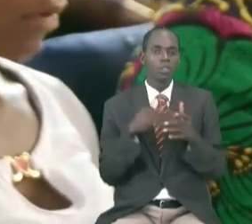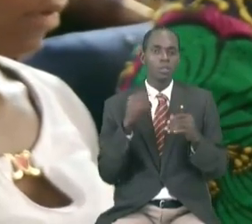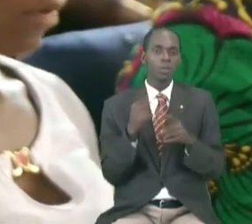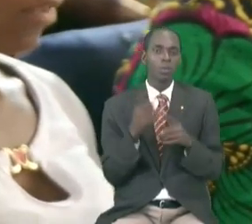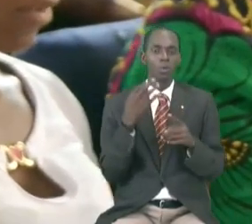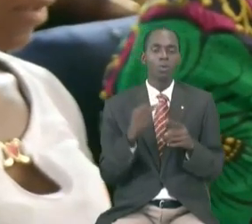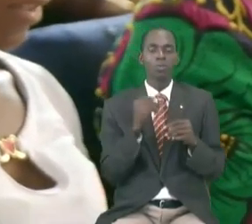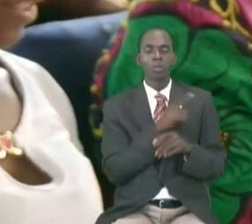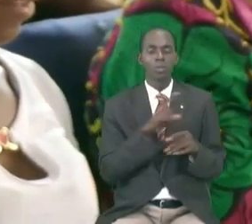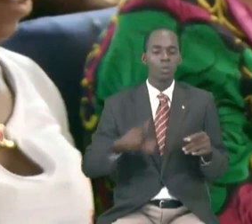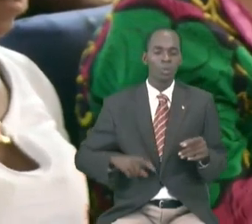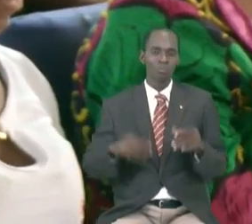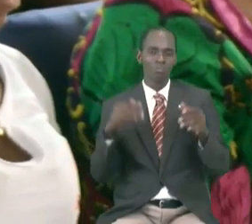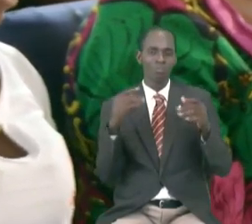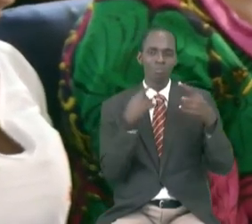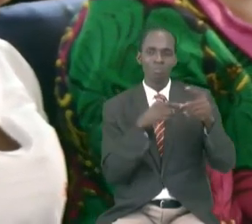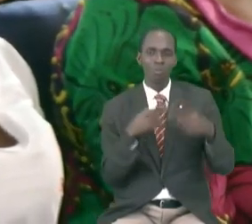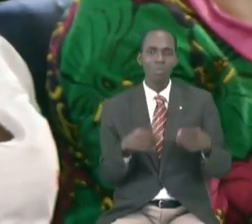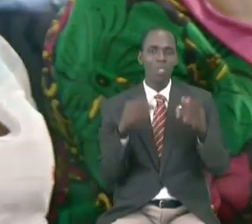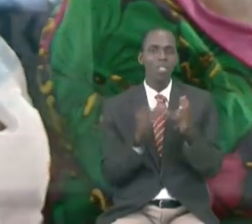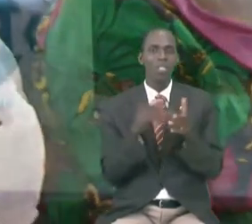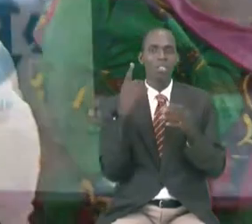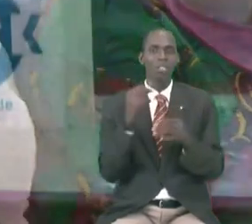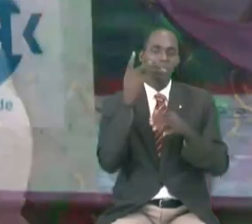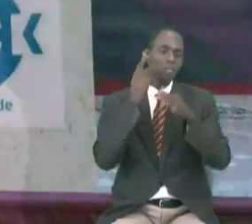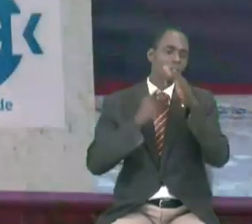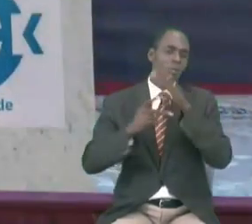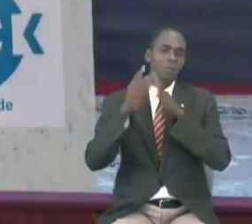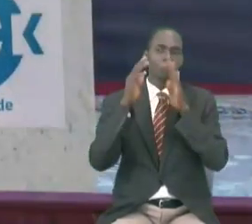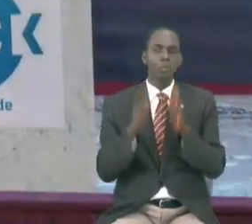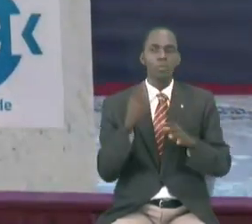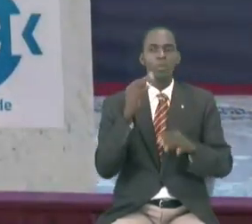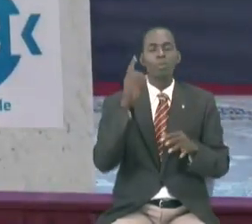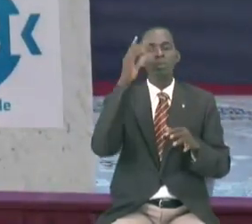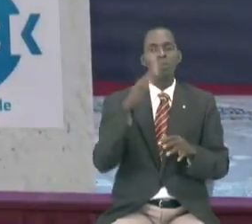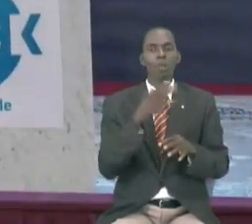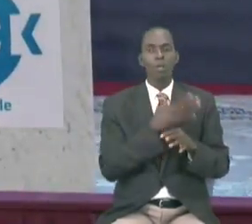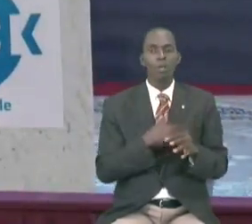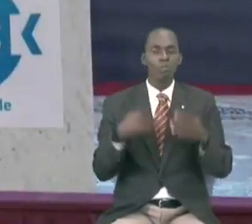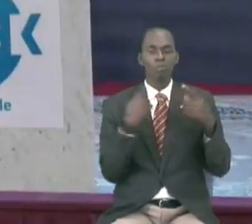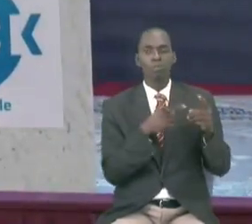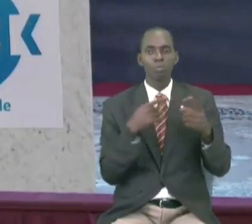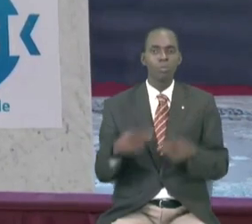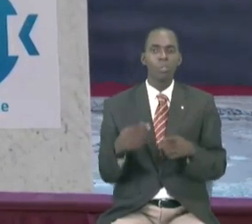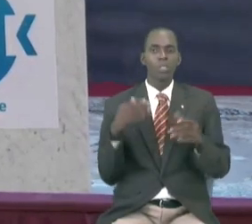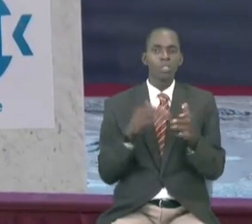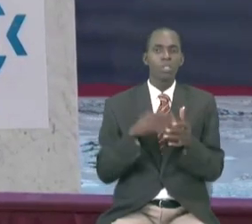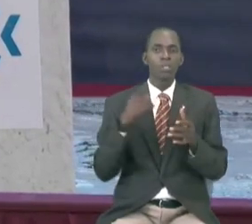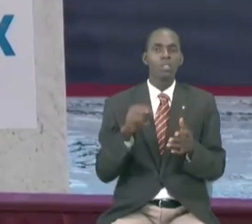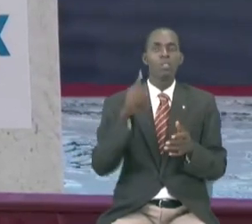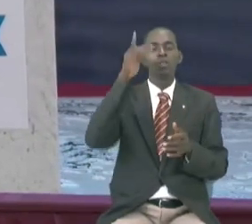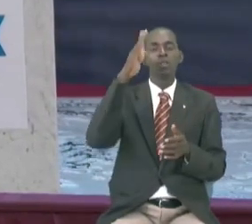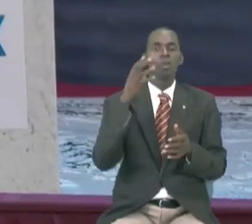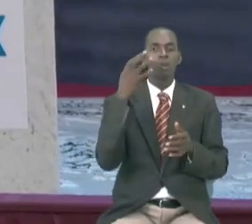of heaven. But here we see now the selfishness of a protesting personality. Three things